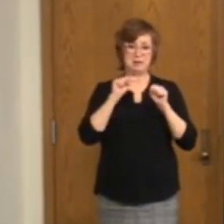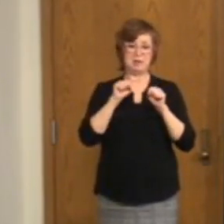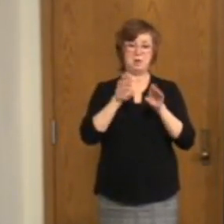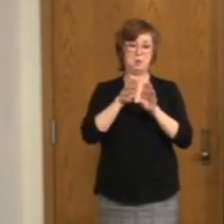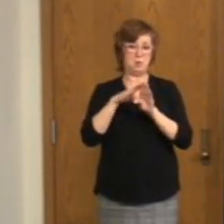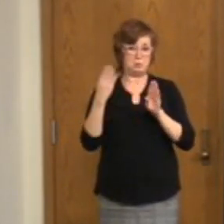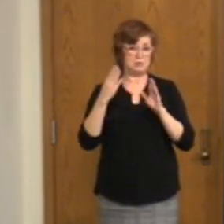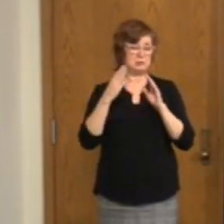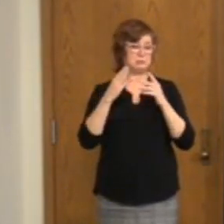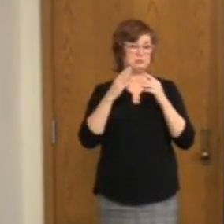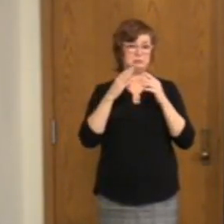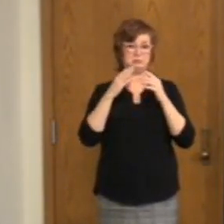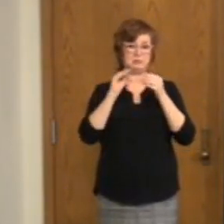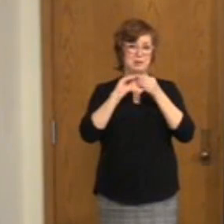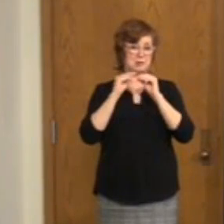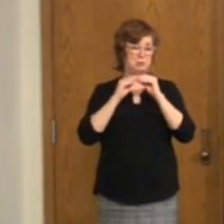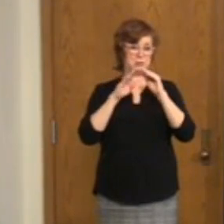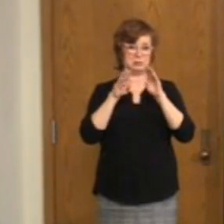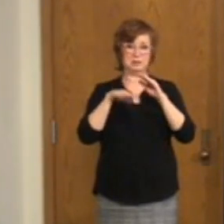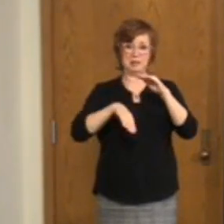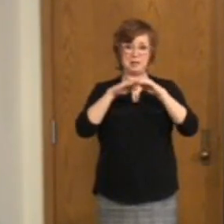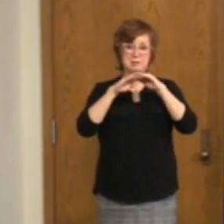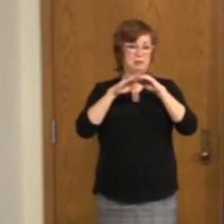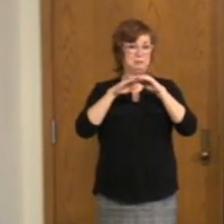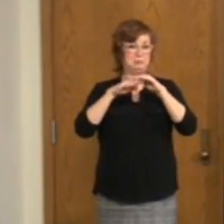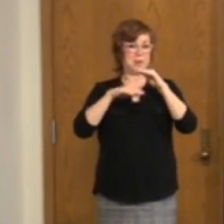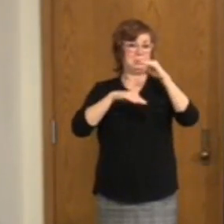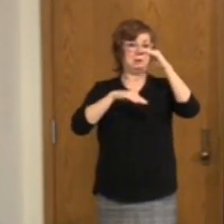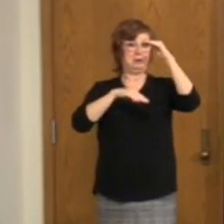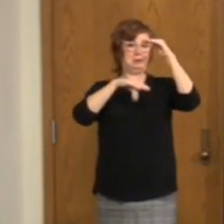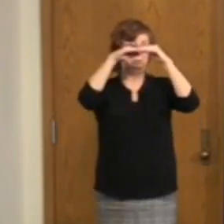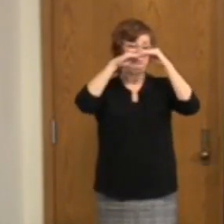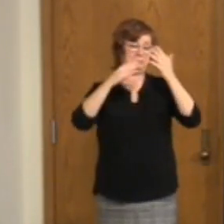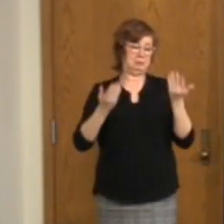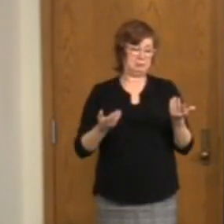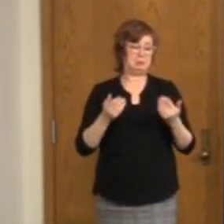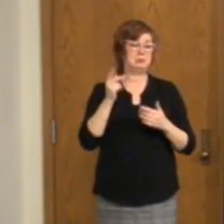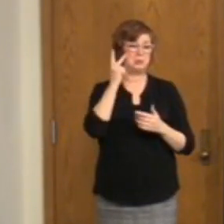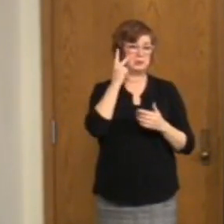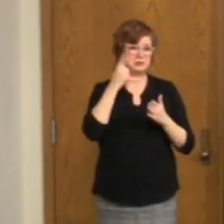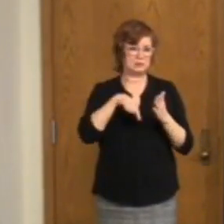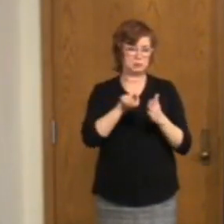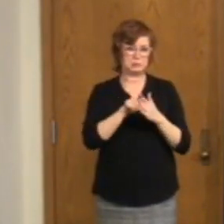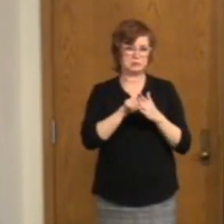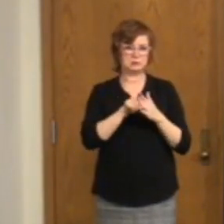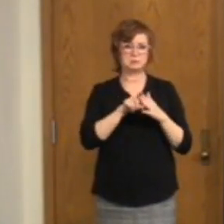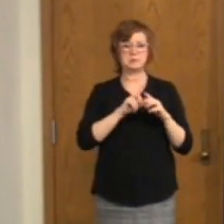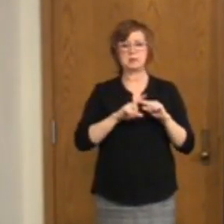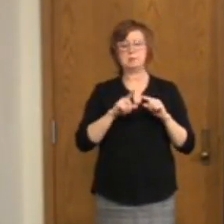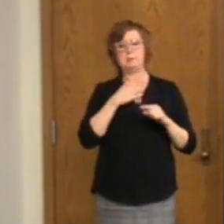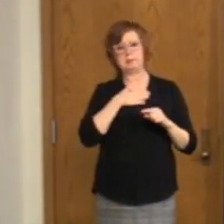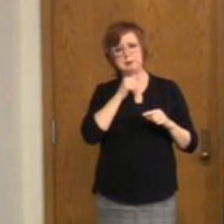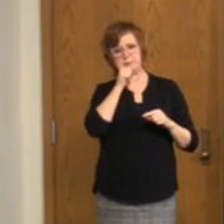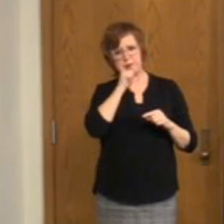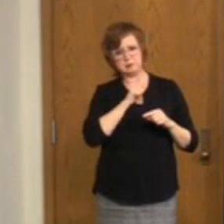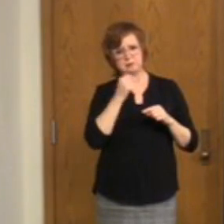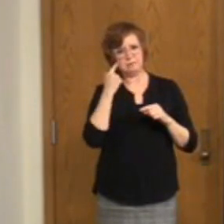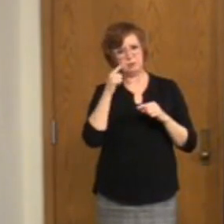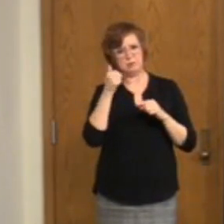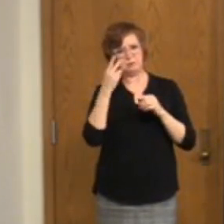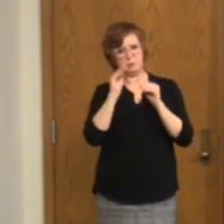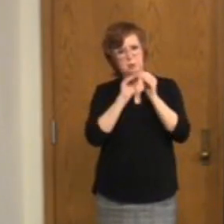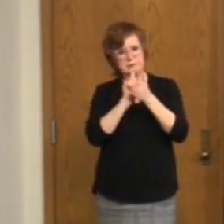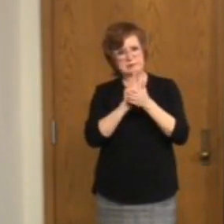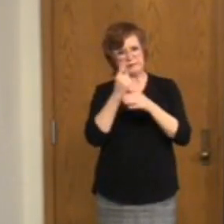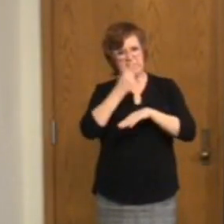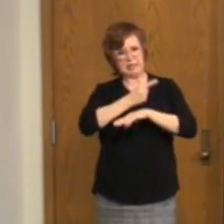to expire on March the 19th. So I am asking everyone in this province to hang tight for just a few more days.